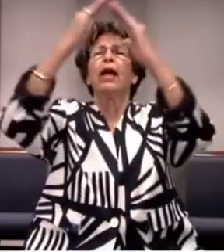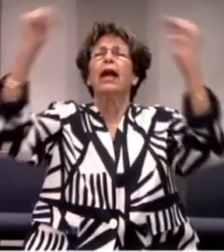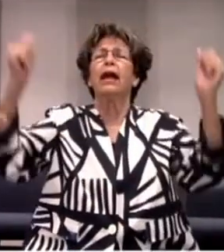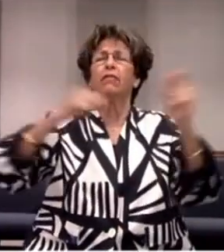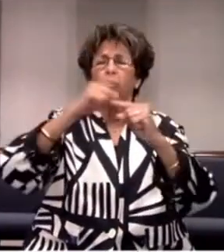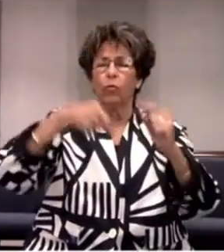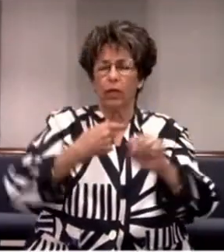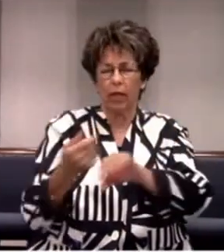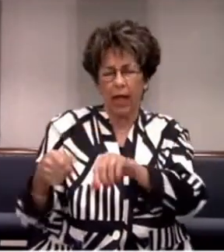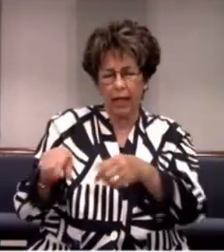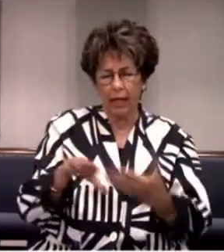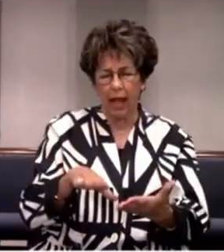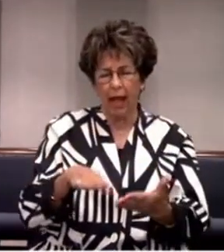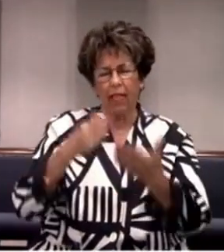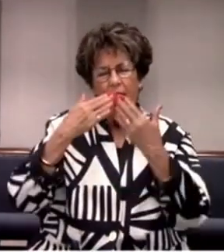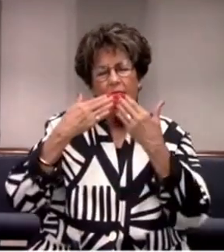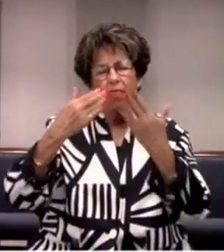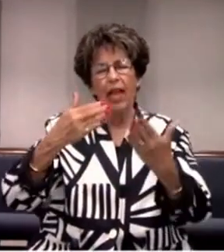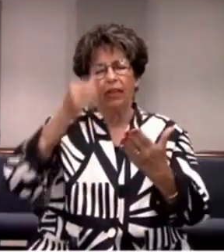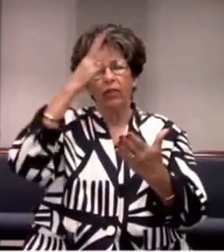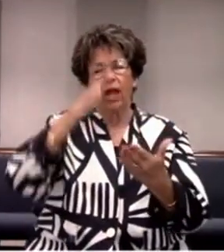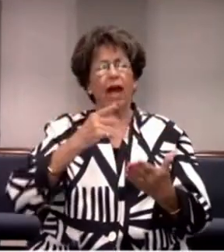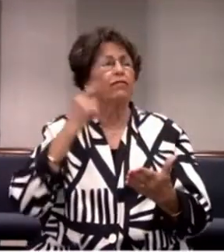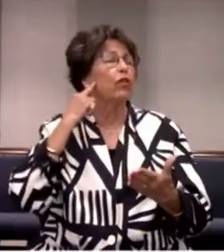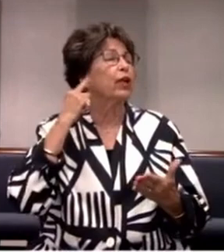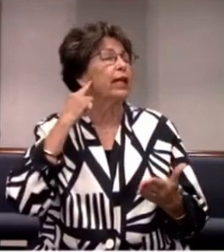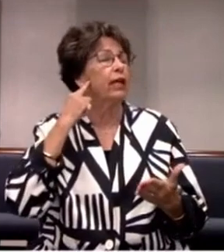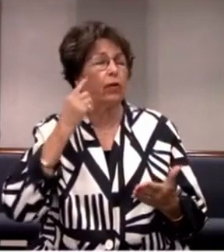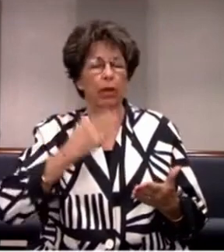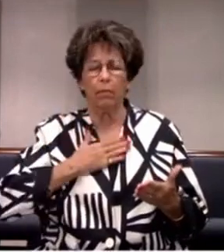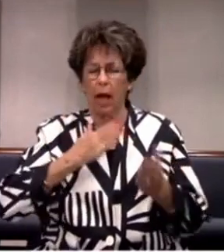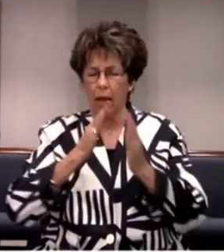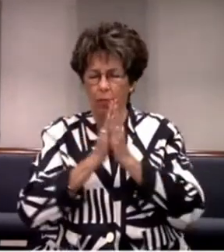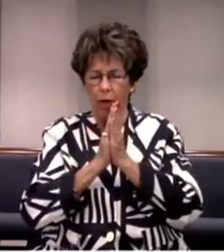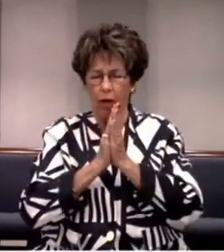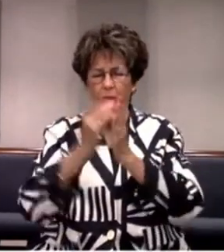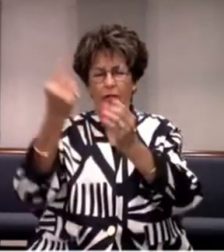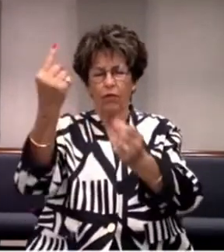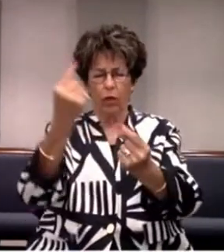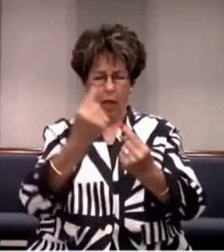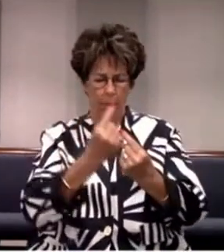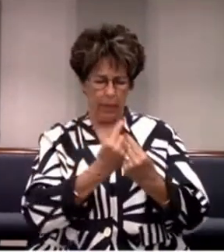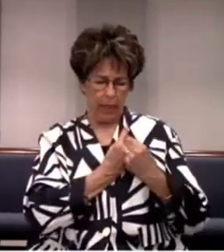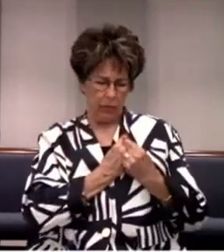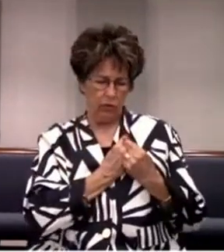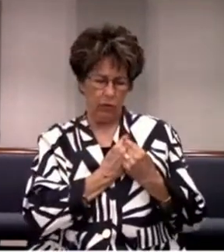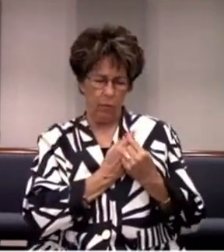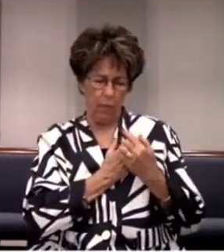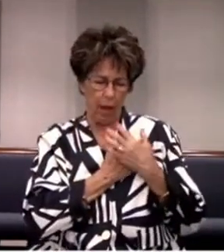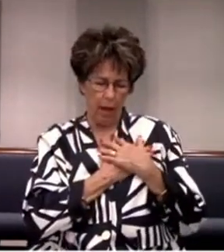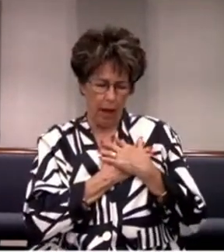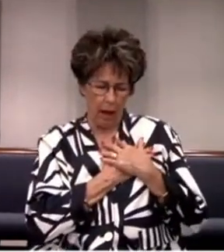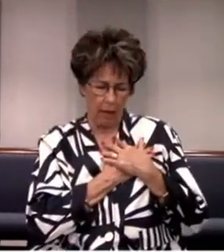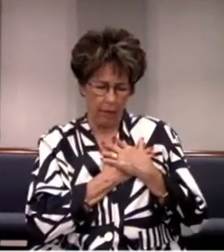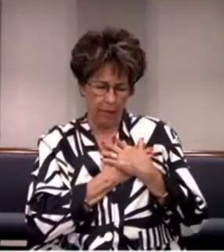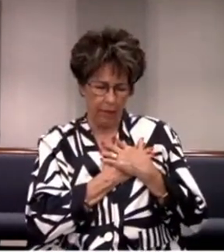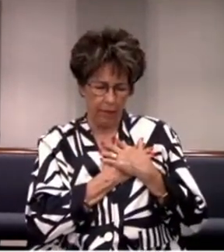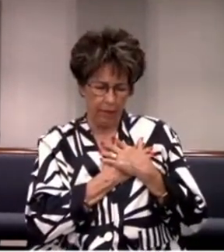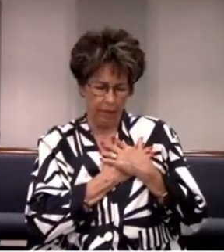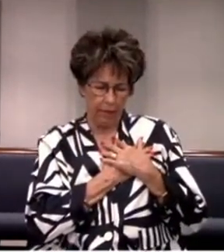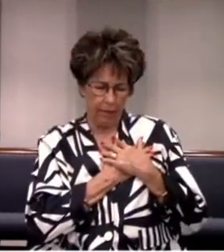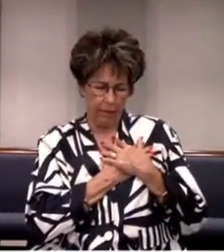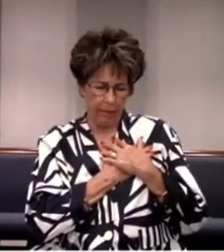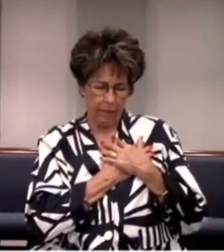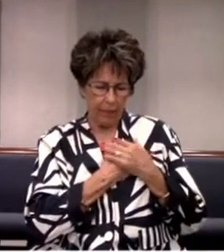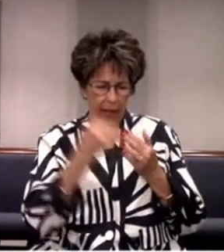you would say something like, "Thank you, God, for hearing my prayer. And thank you for coming into my heart." Nobody looking,